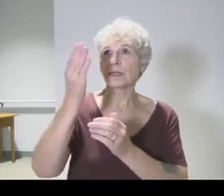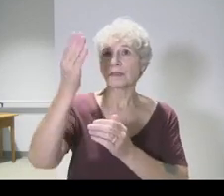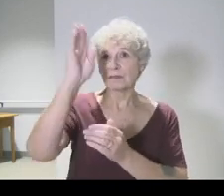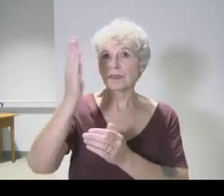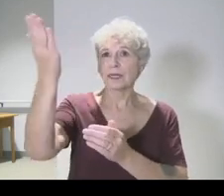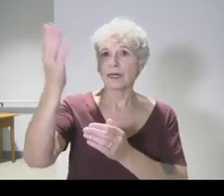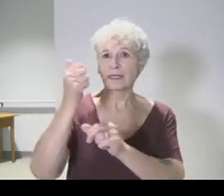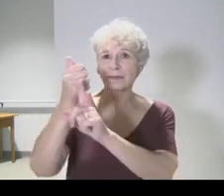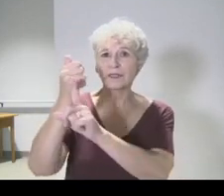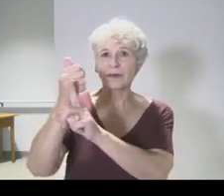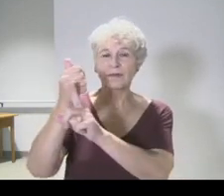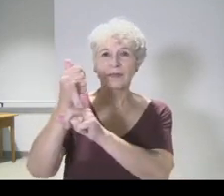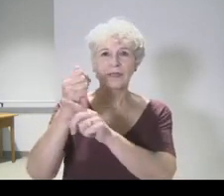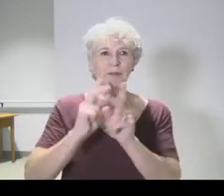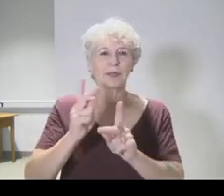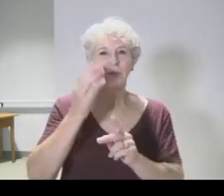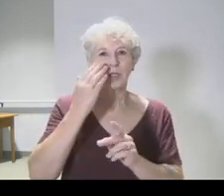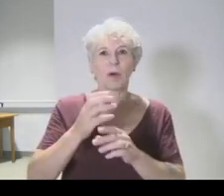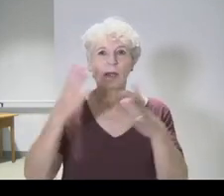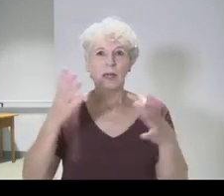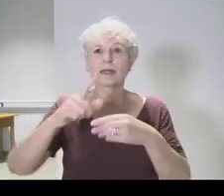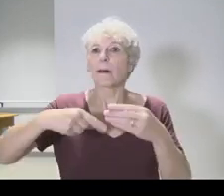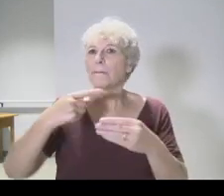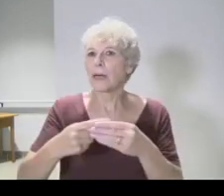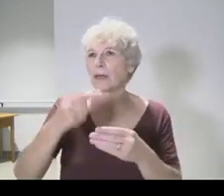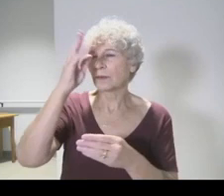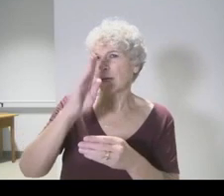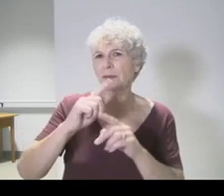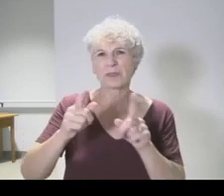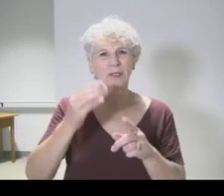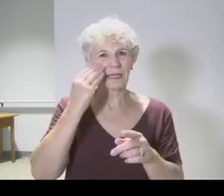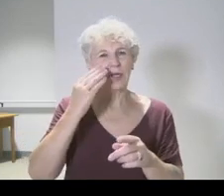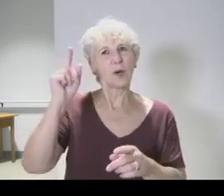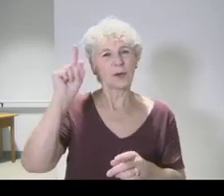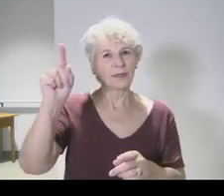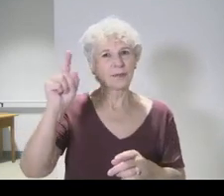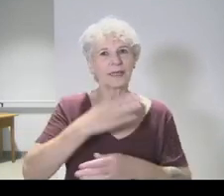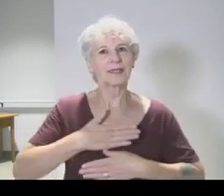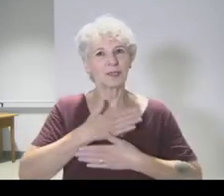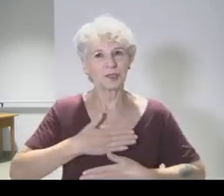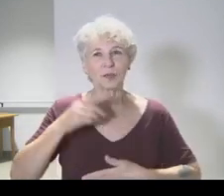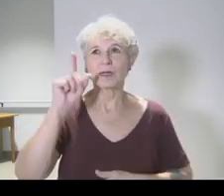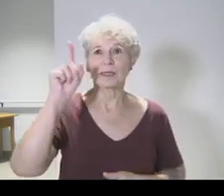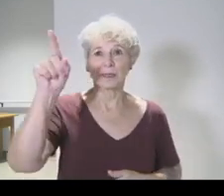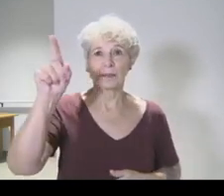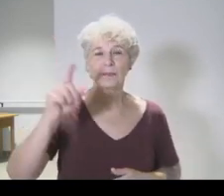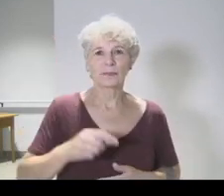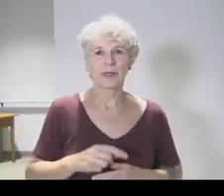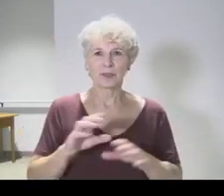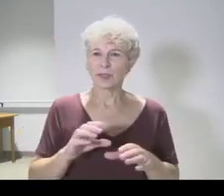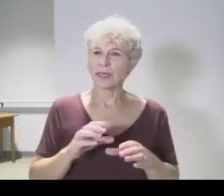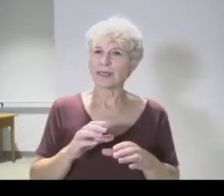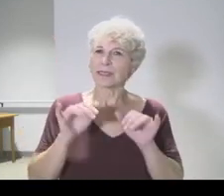much about God, but do they truly know him and enjoy him? Do they